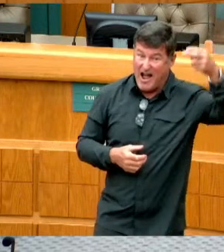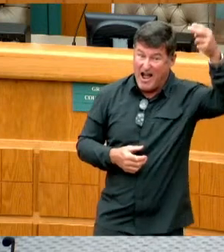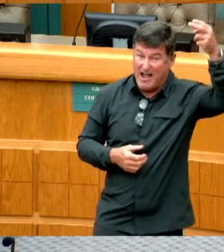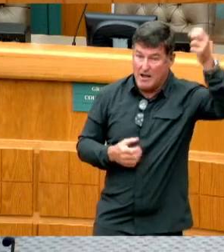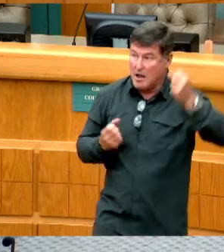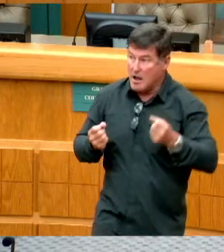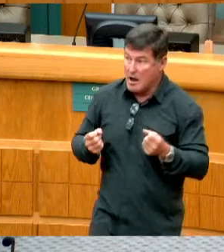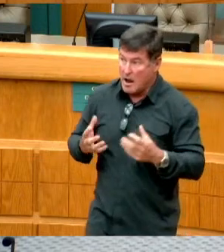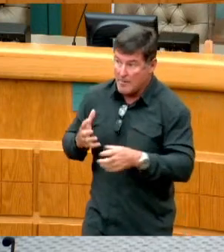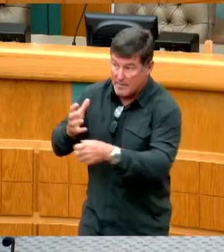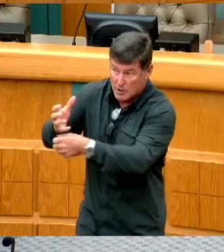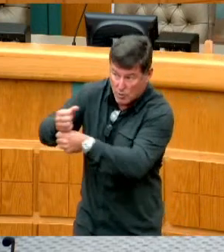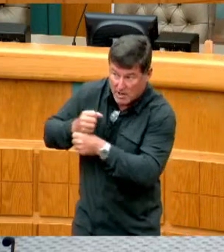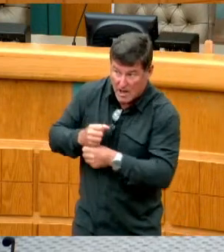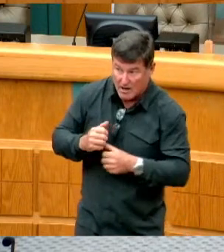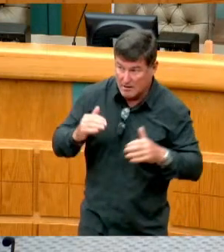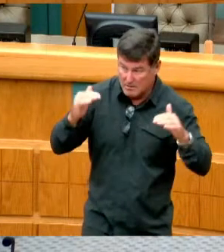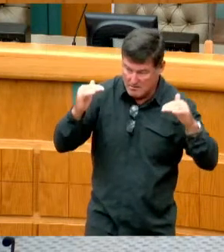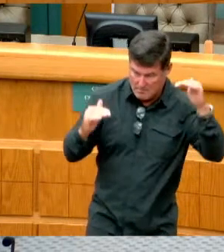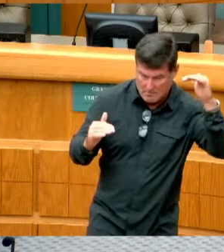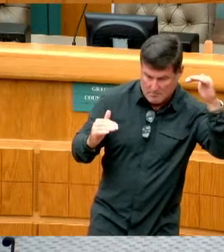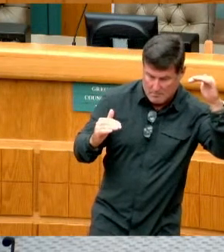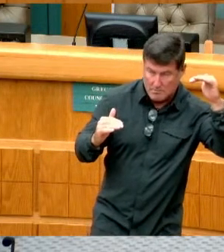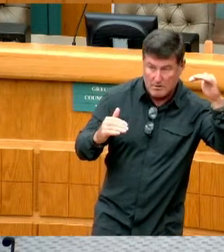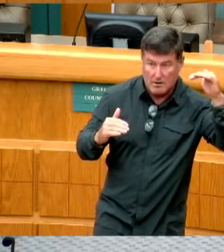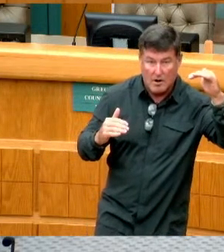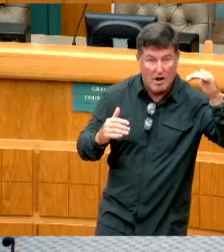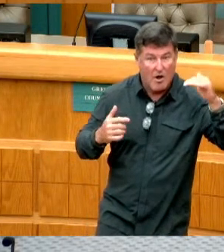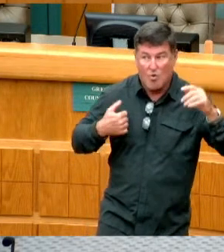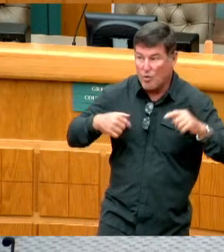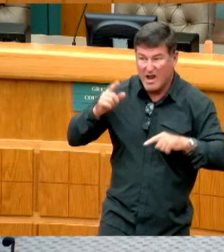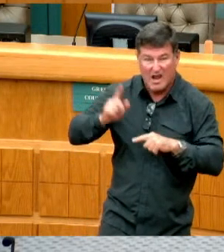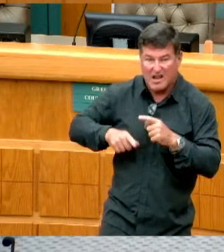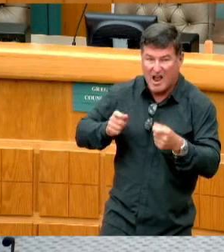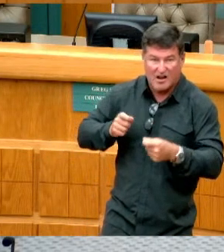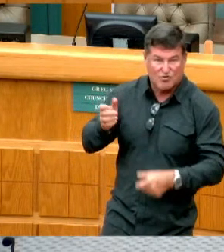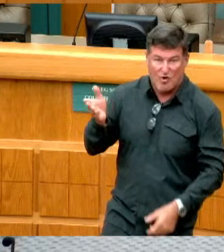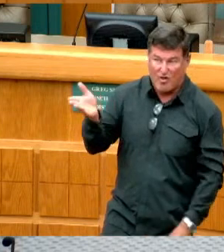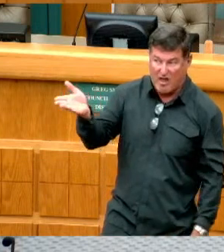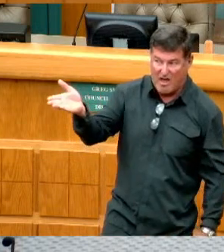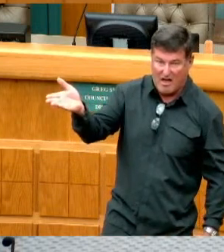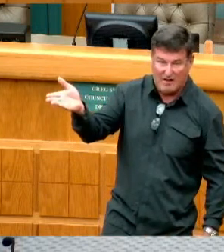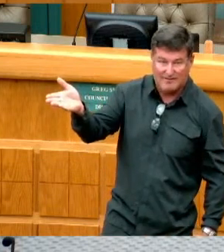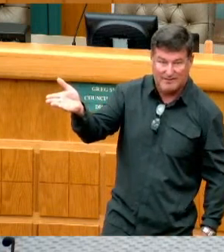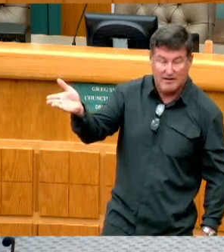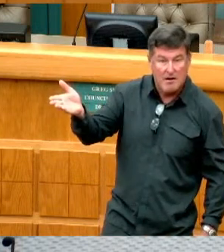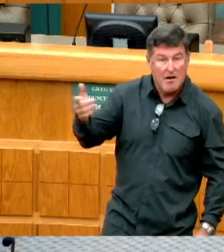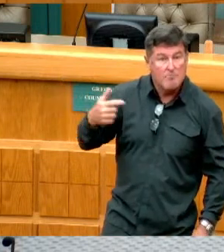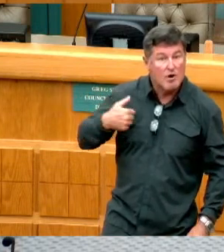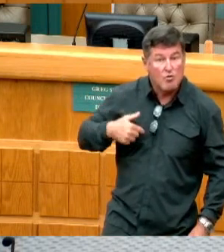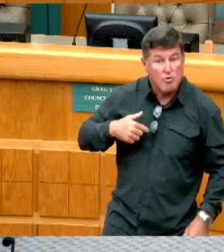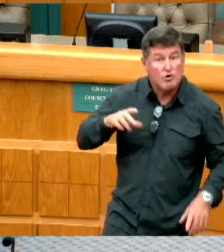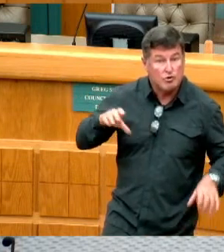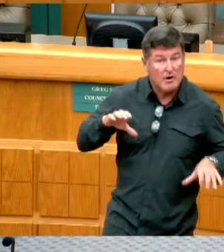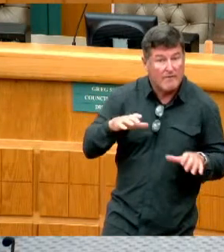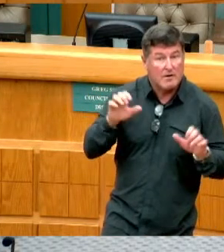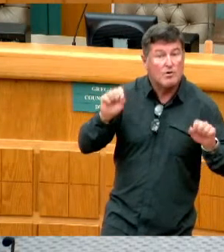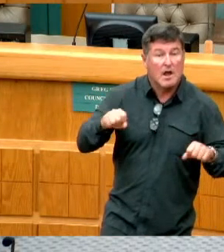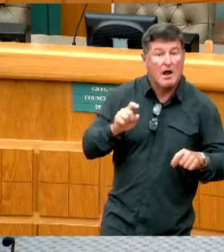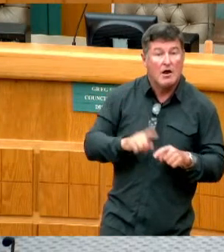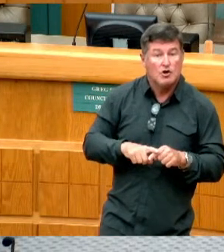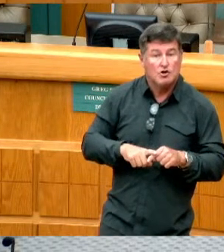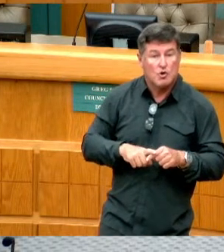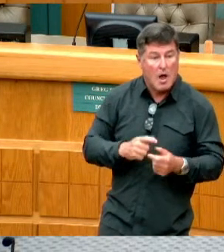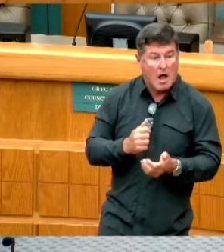that. We do not have control over that issue, but we are doing everything in our power to get it into people's